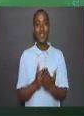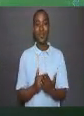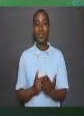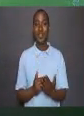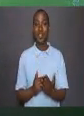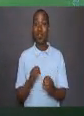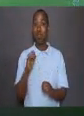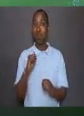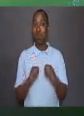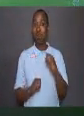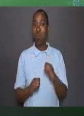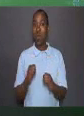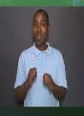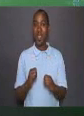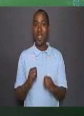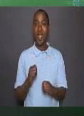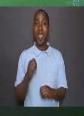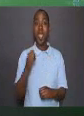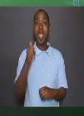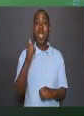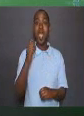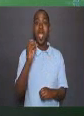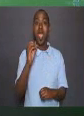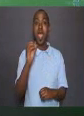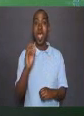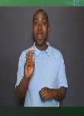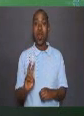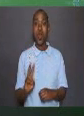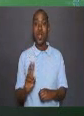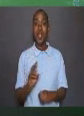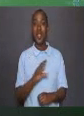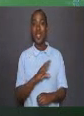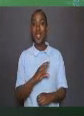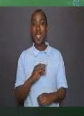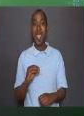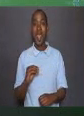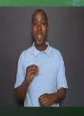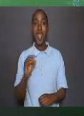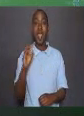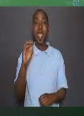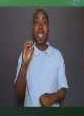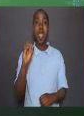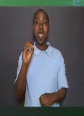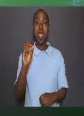on comparing aerobic and anaerobic